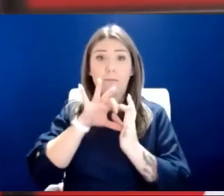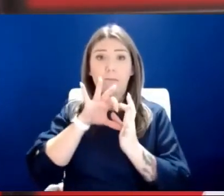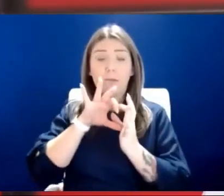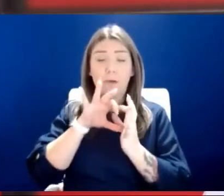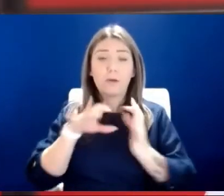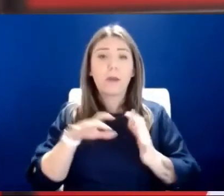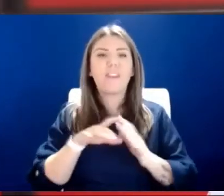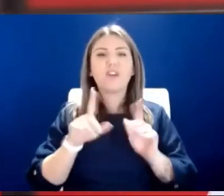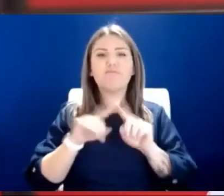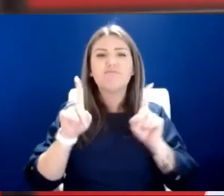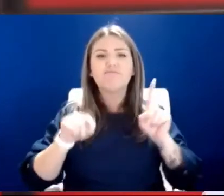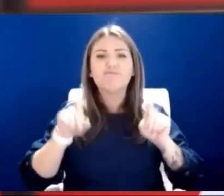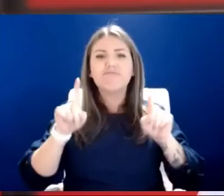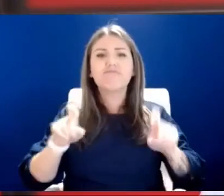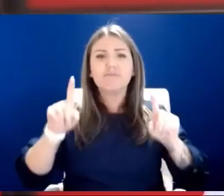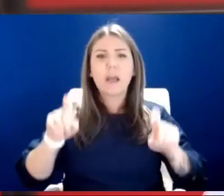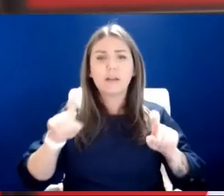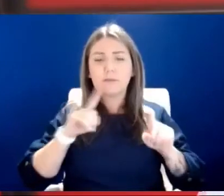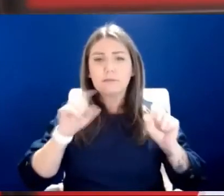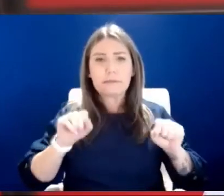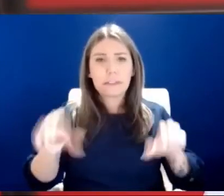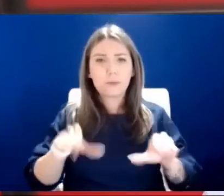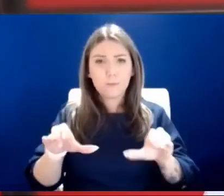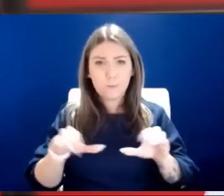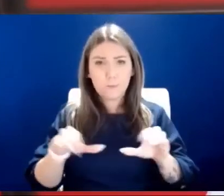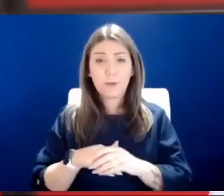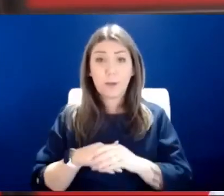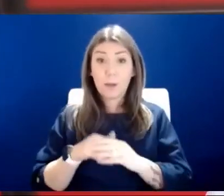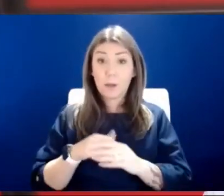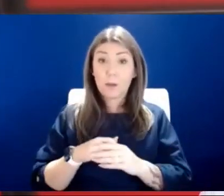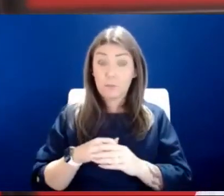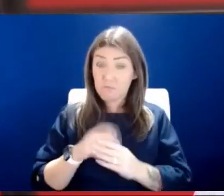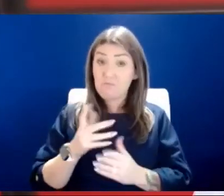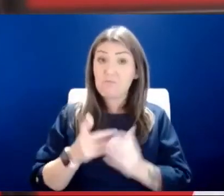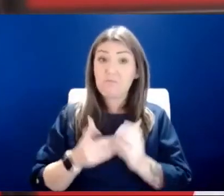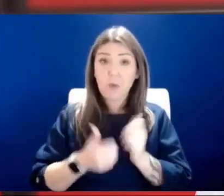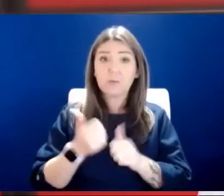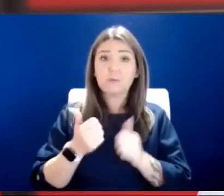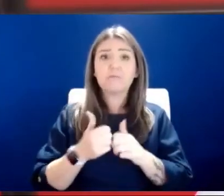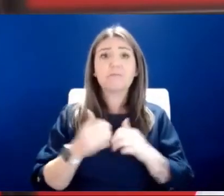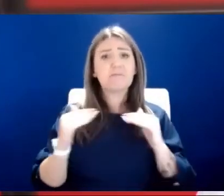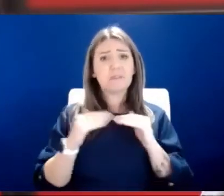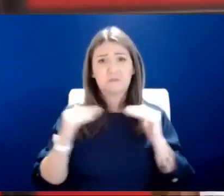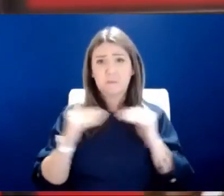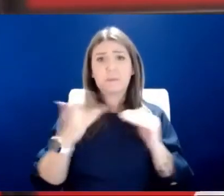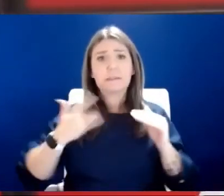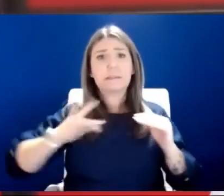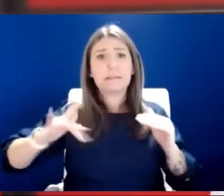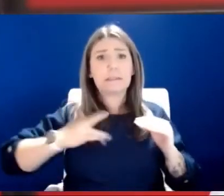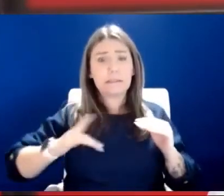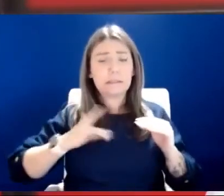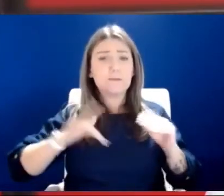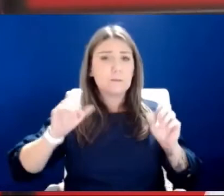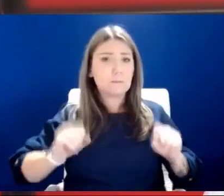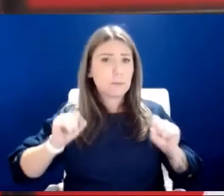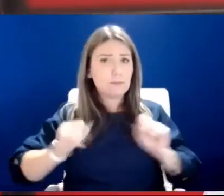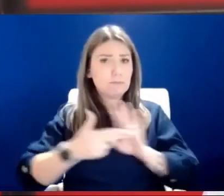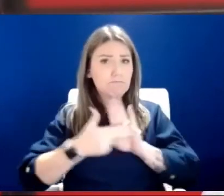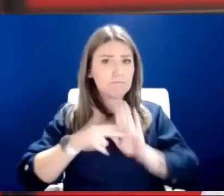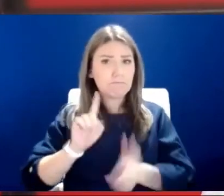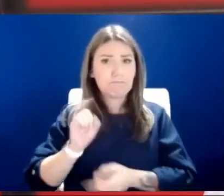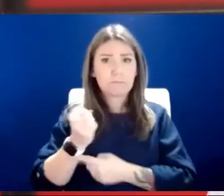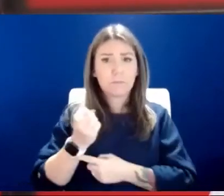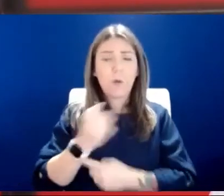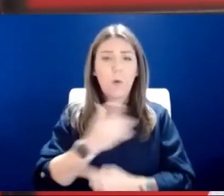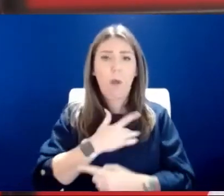perform, and most of them have equal specificity and sensitivity, or ability to diagnose heart conditions about